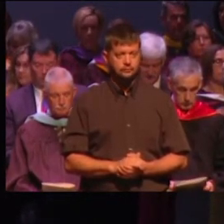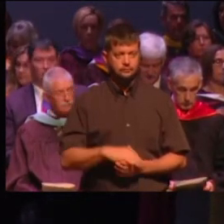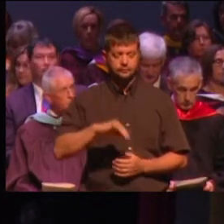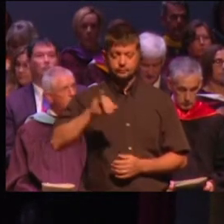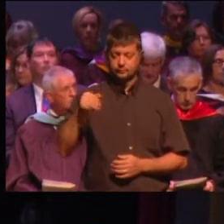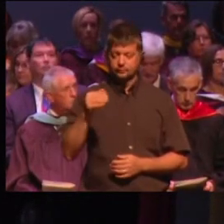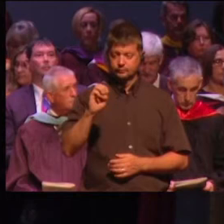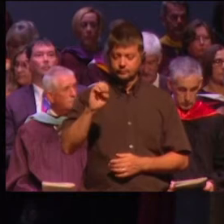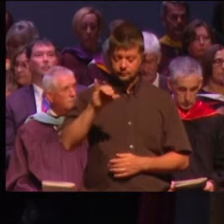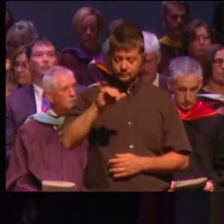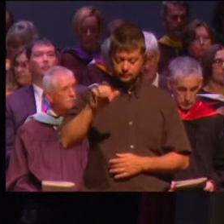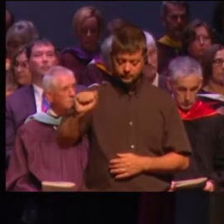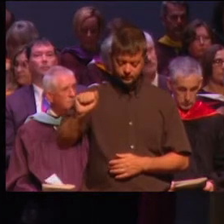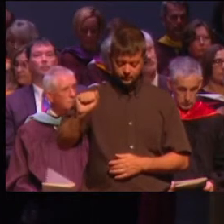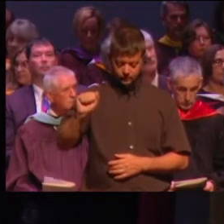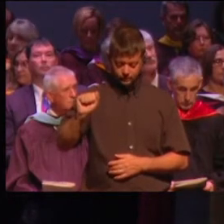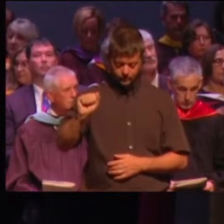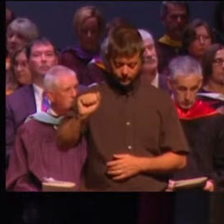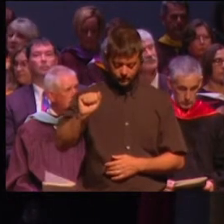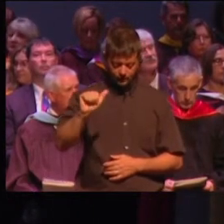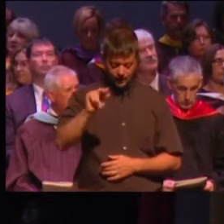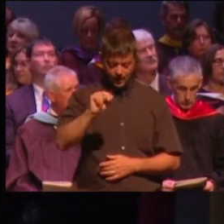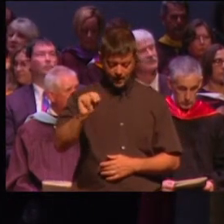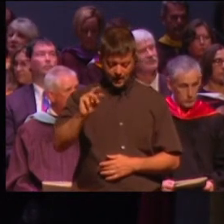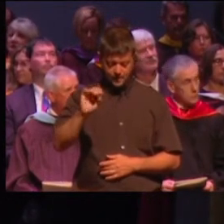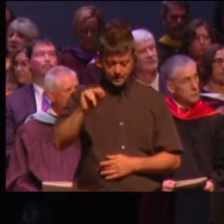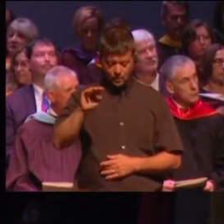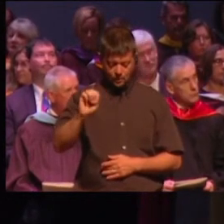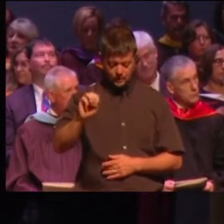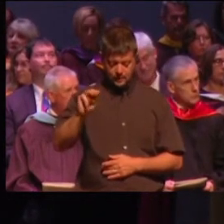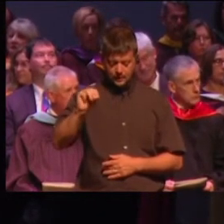Jessica Ann Marie Mabe, honors.